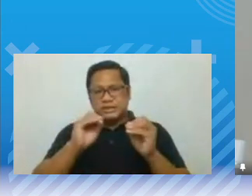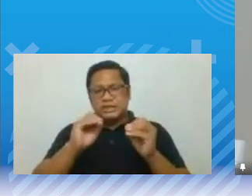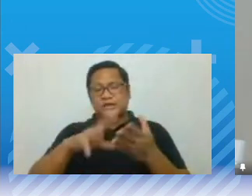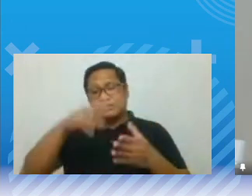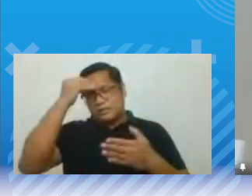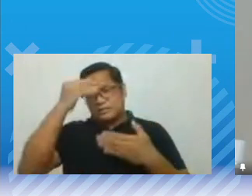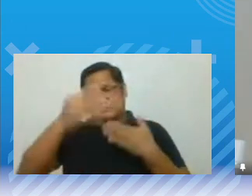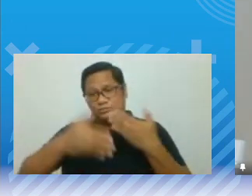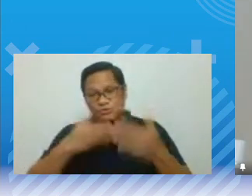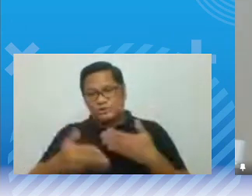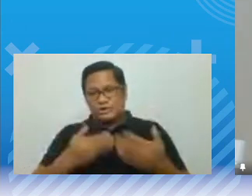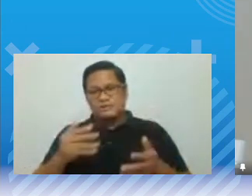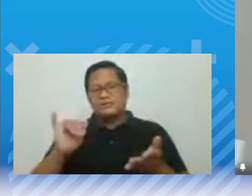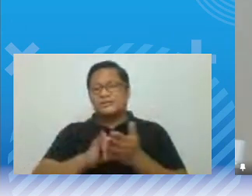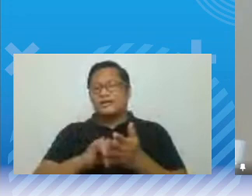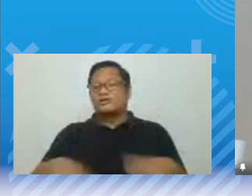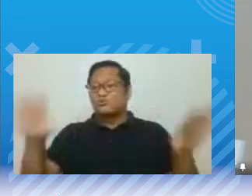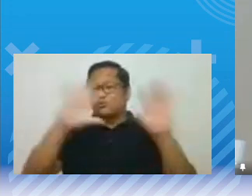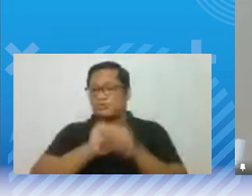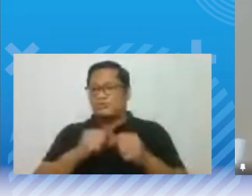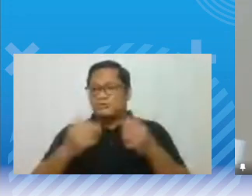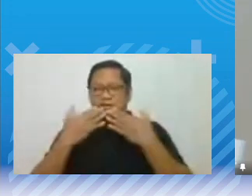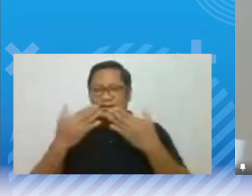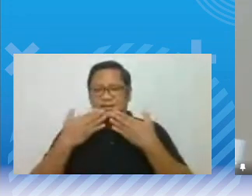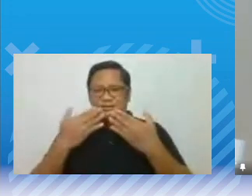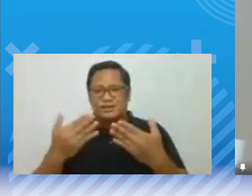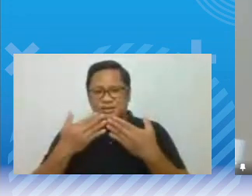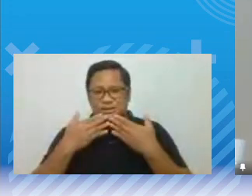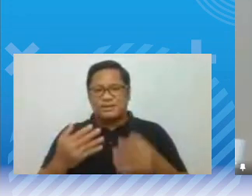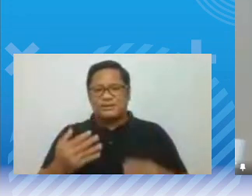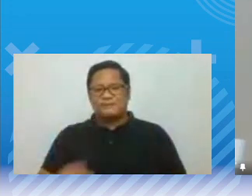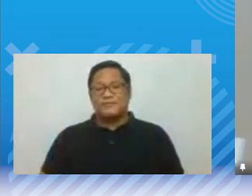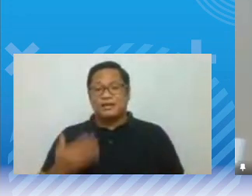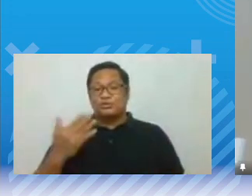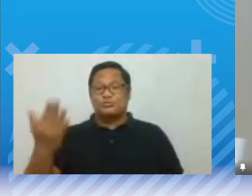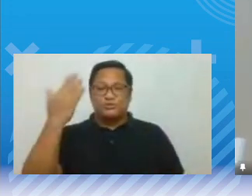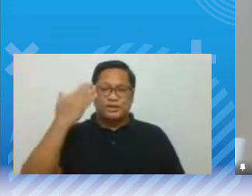Again, maraming salamat po and good morning.